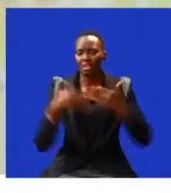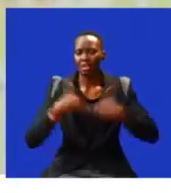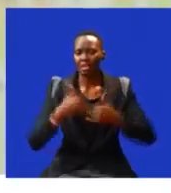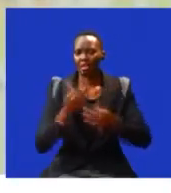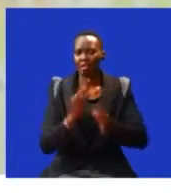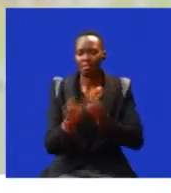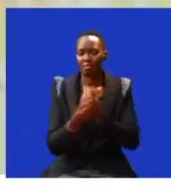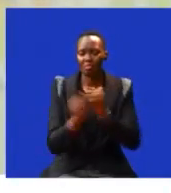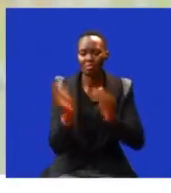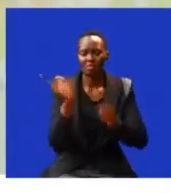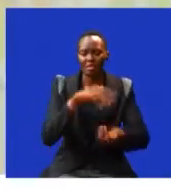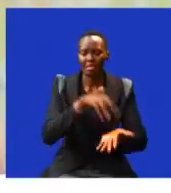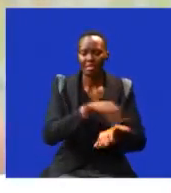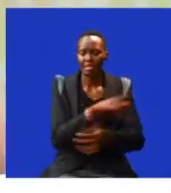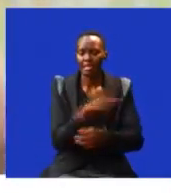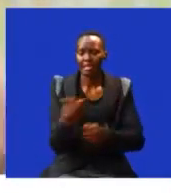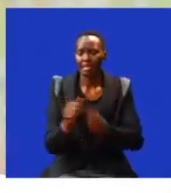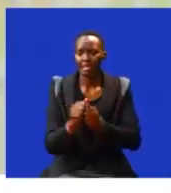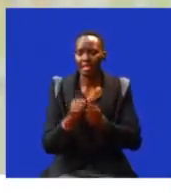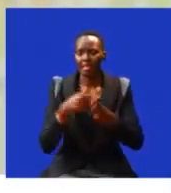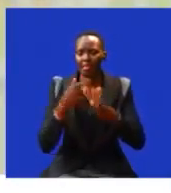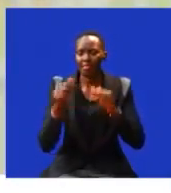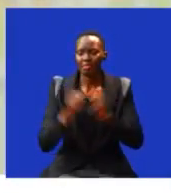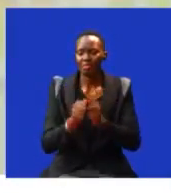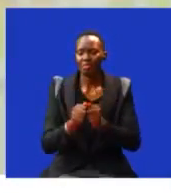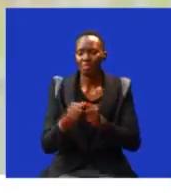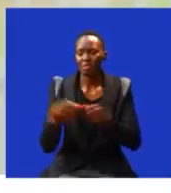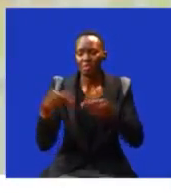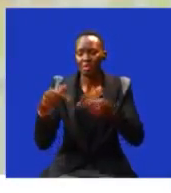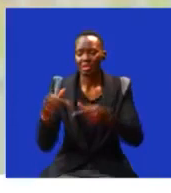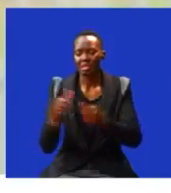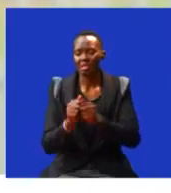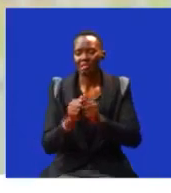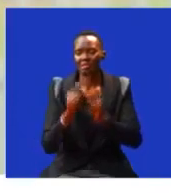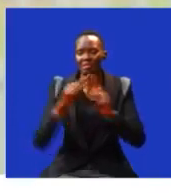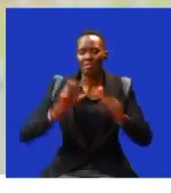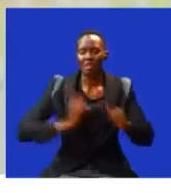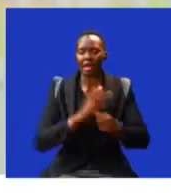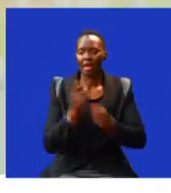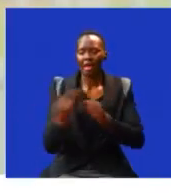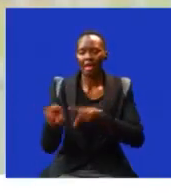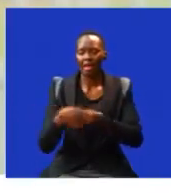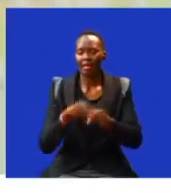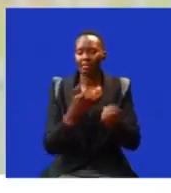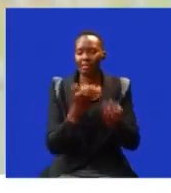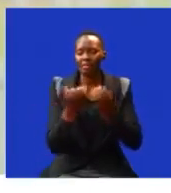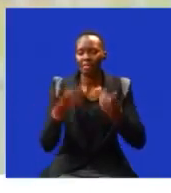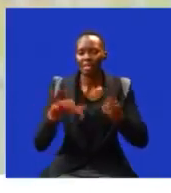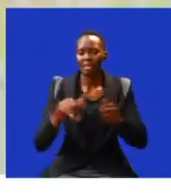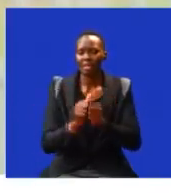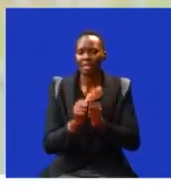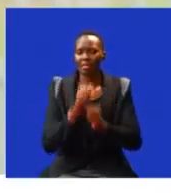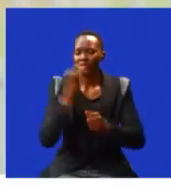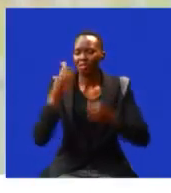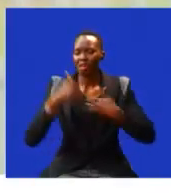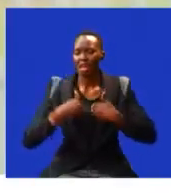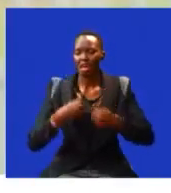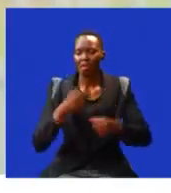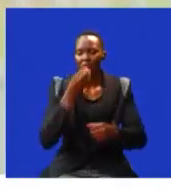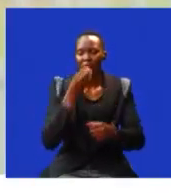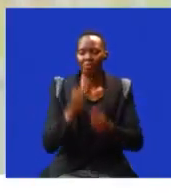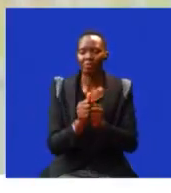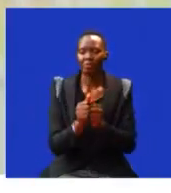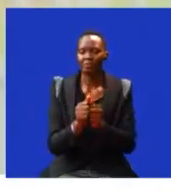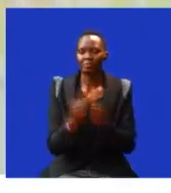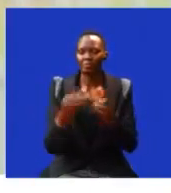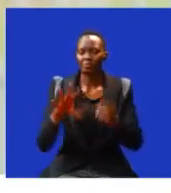stage here, put it even a market to help these mothers around here. As your resident, we are crying. We have nothing to eat.